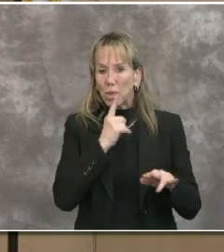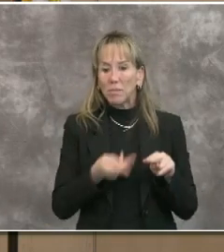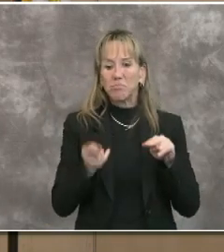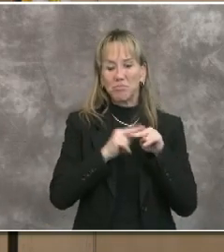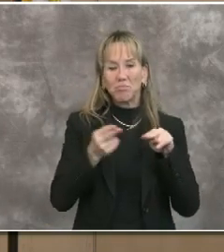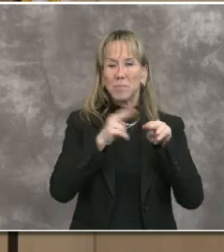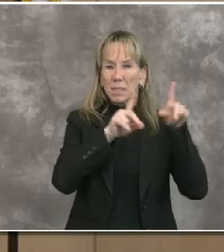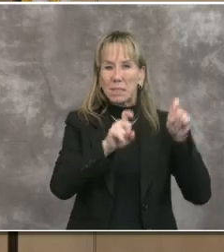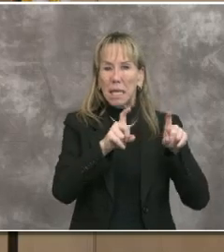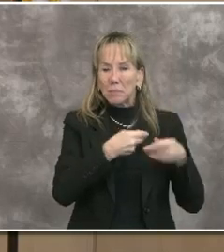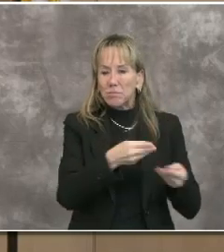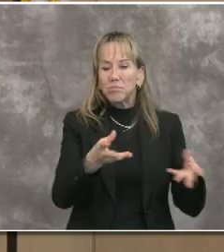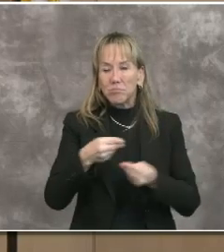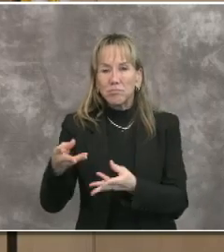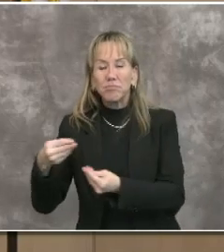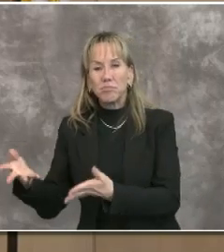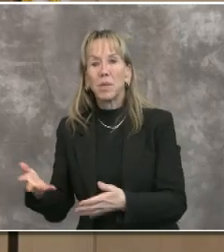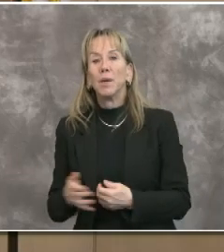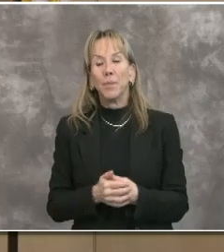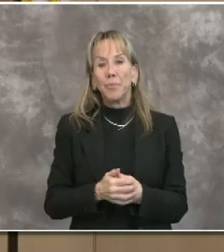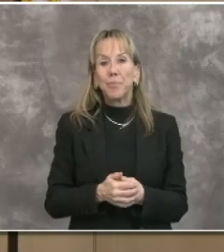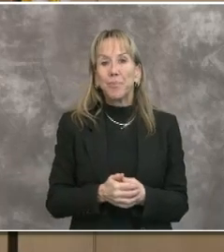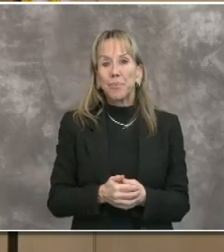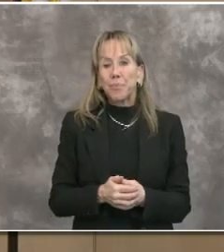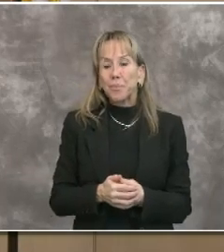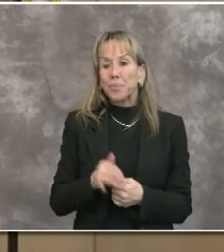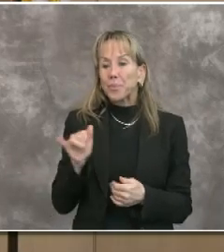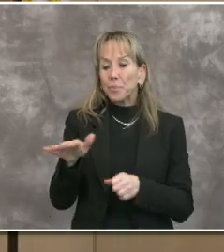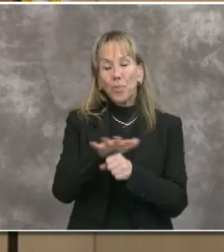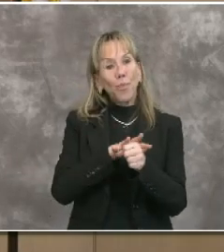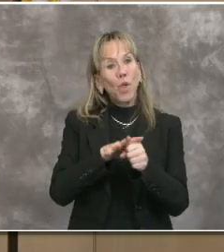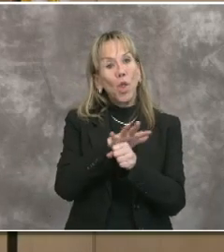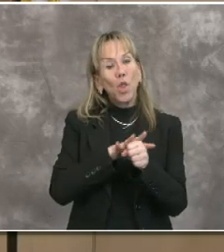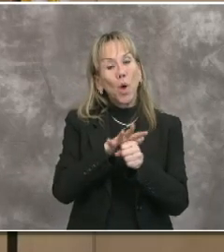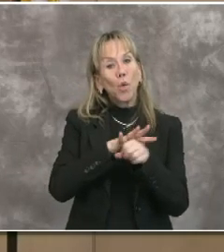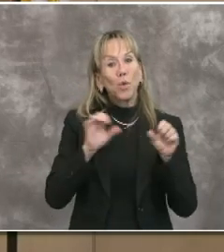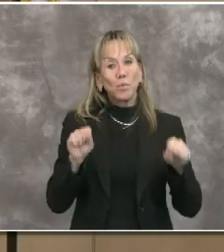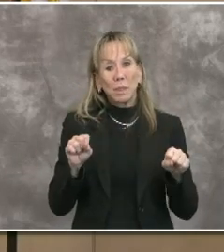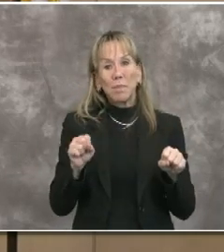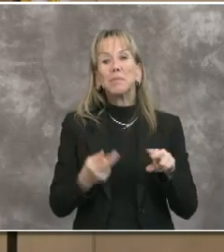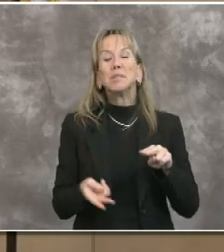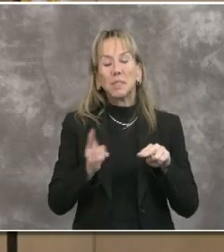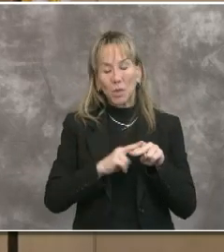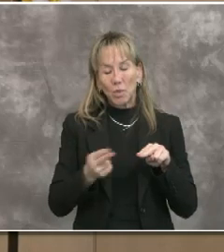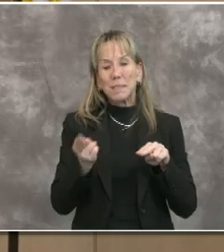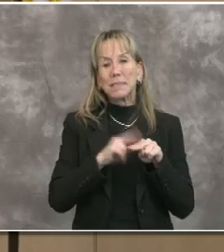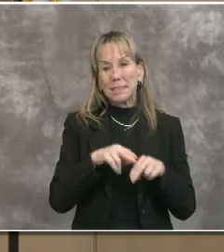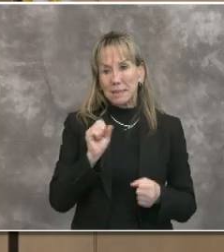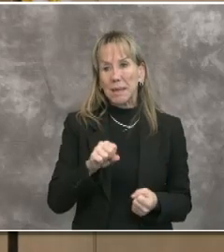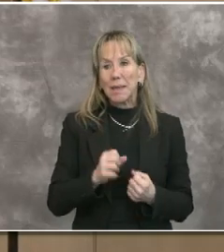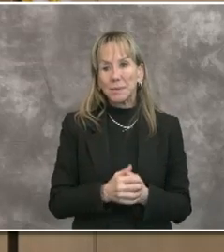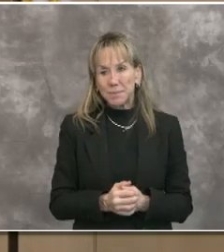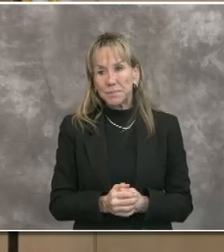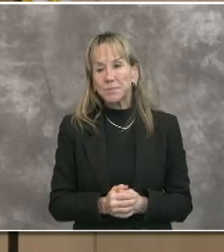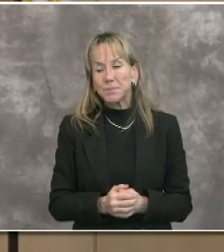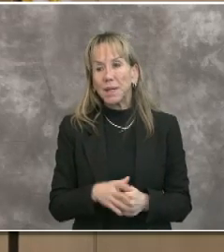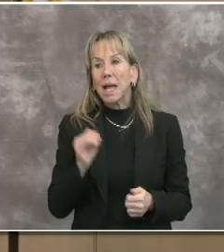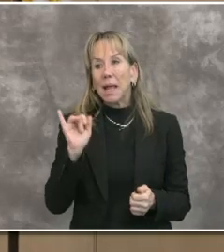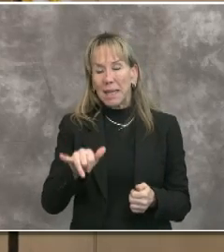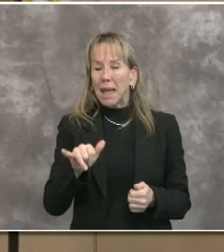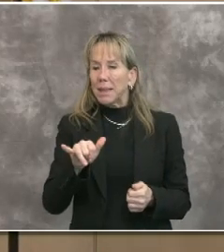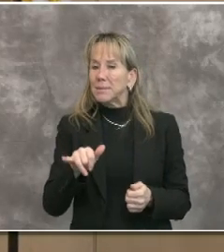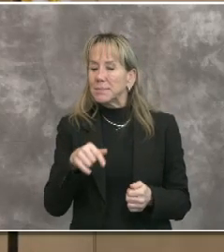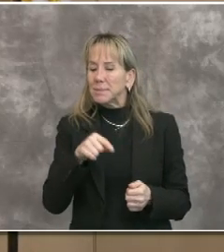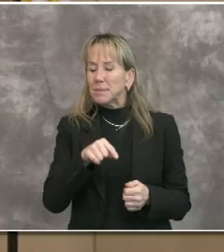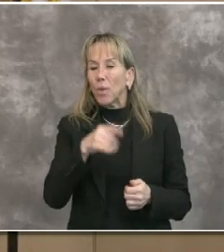to our Board of Supervisors. So the local capacity is increasing, and that's, again, why we have